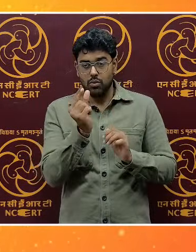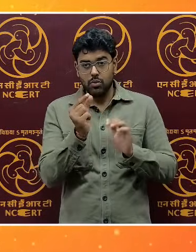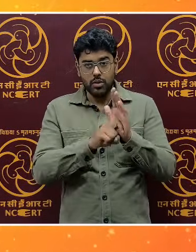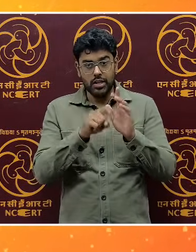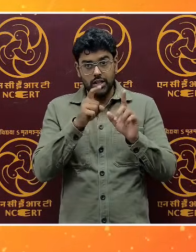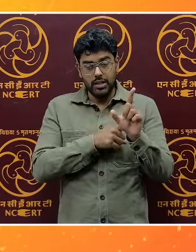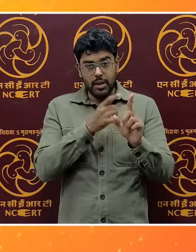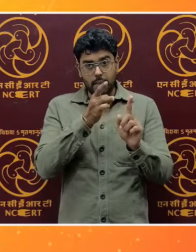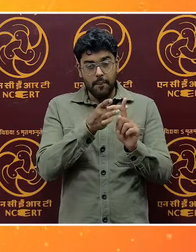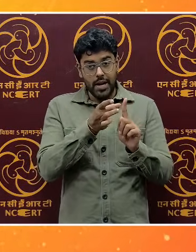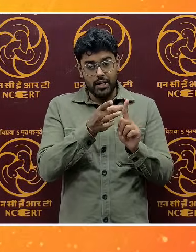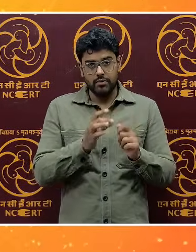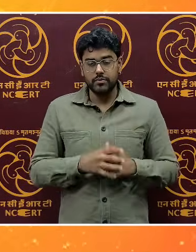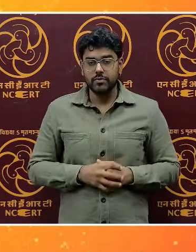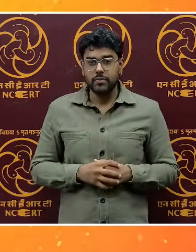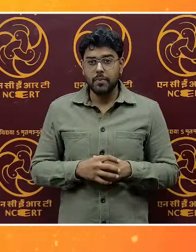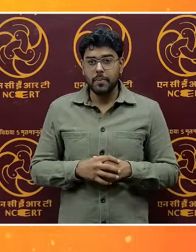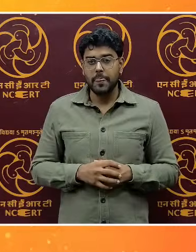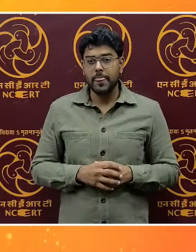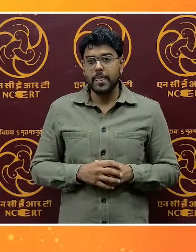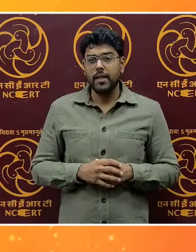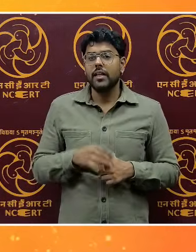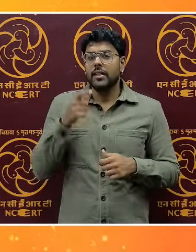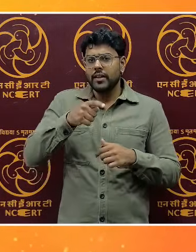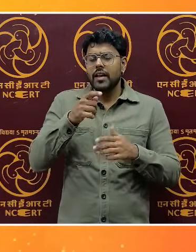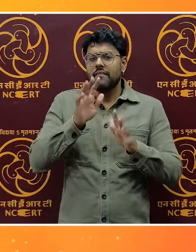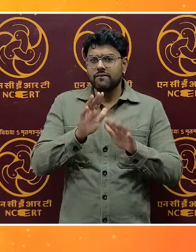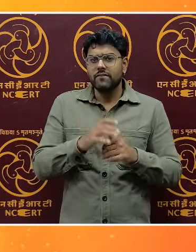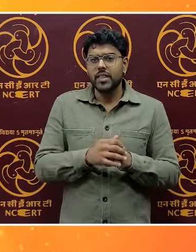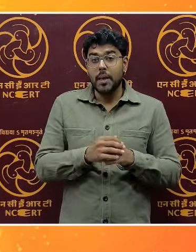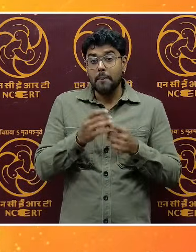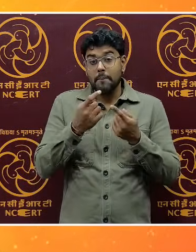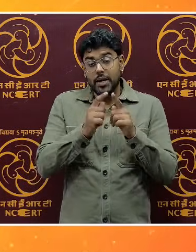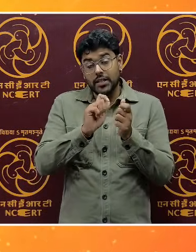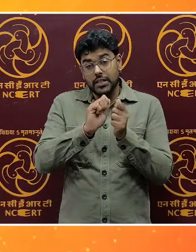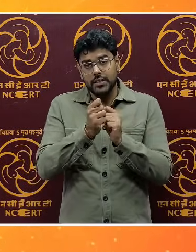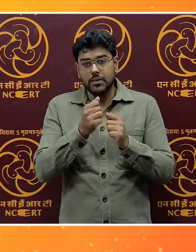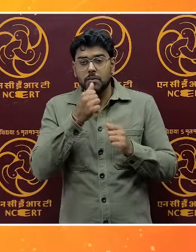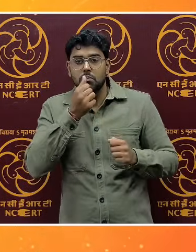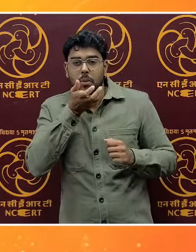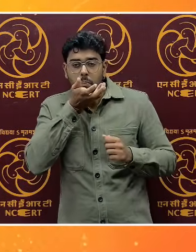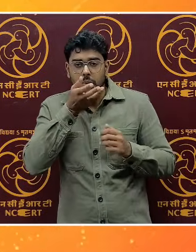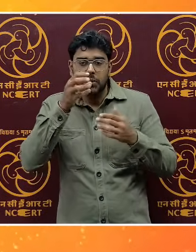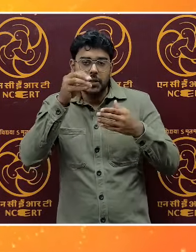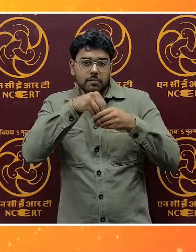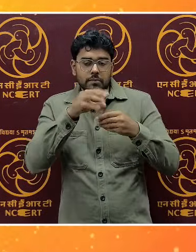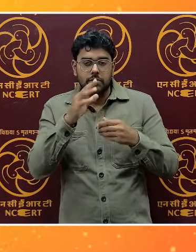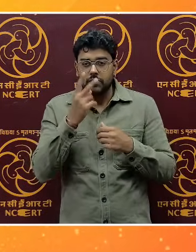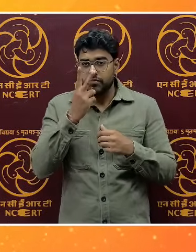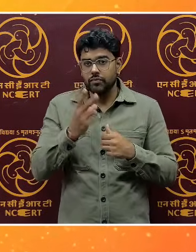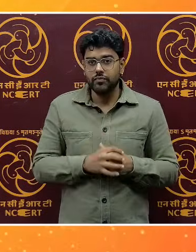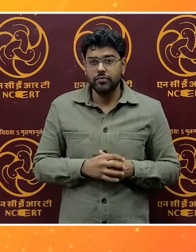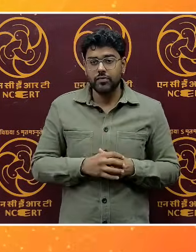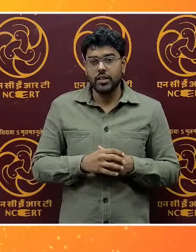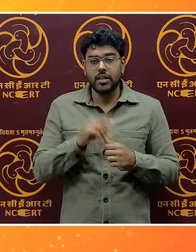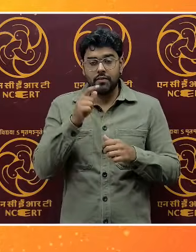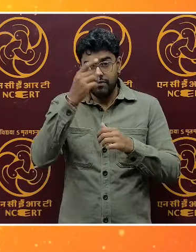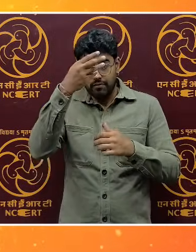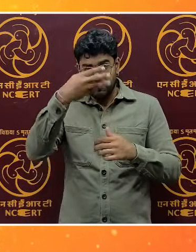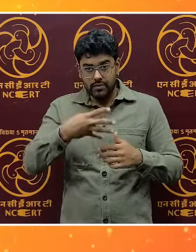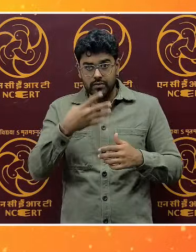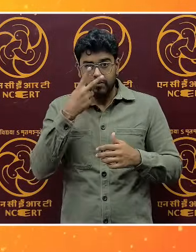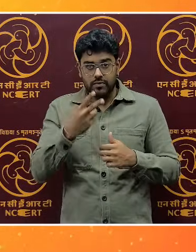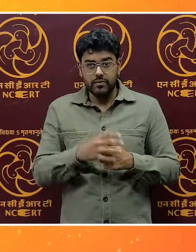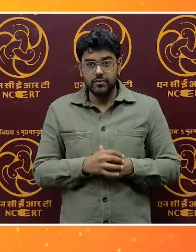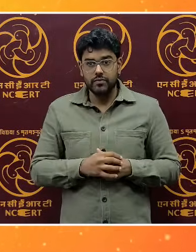and bromine, they are present in their liquid state. So utility of mercury, we have also seen that it